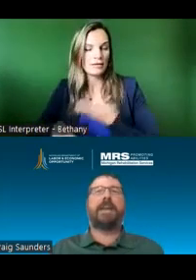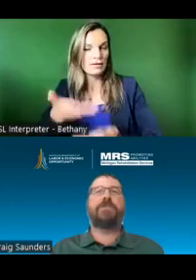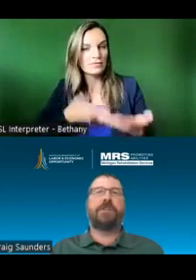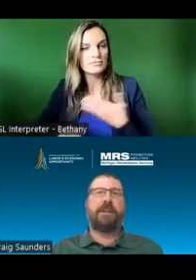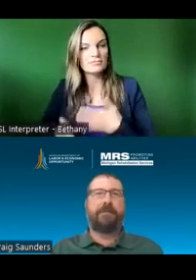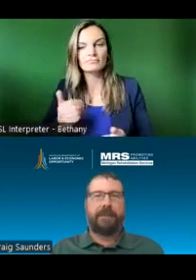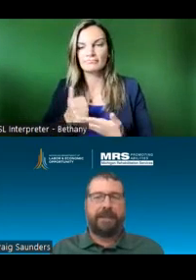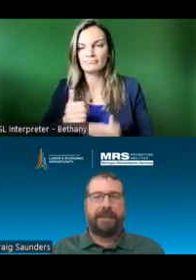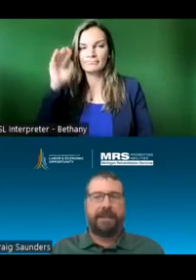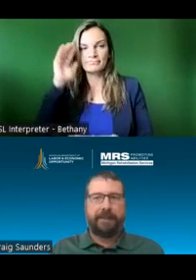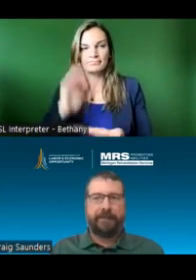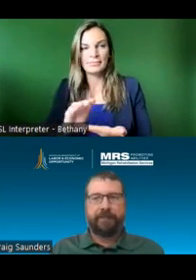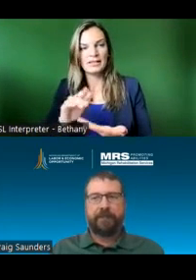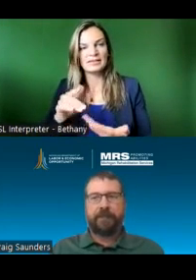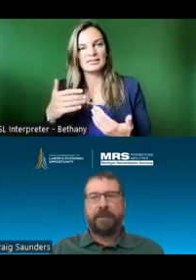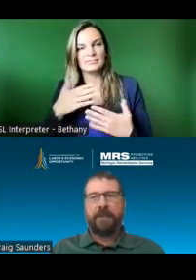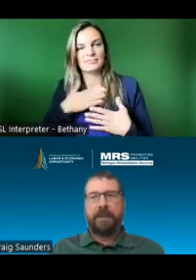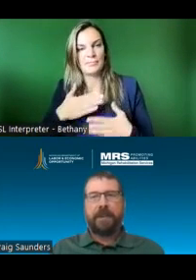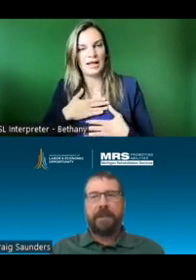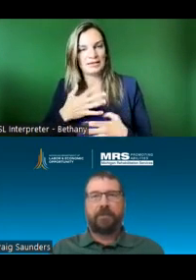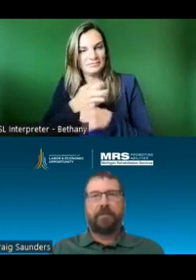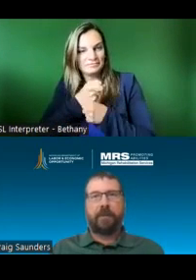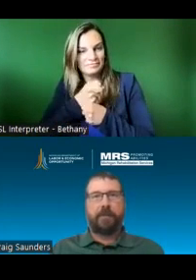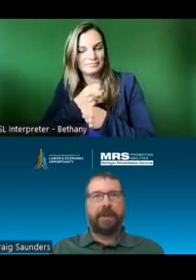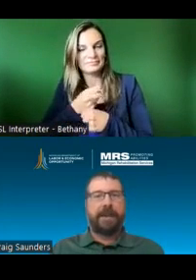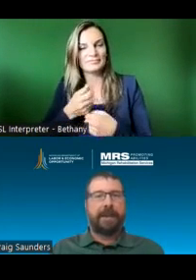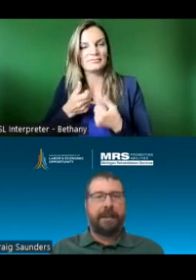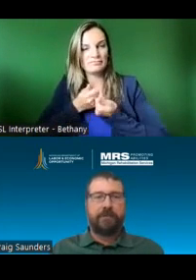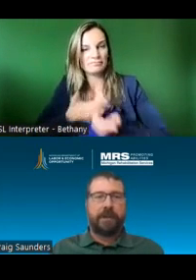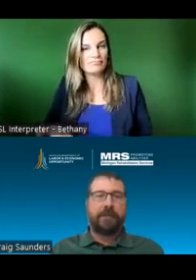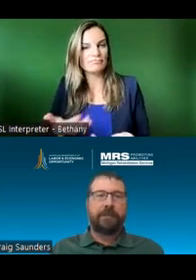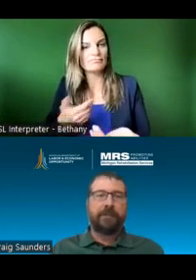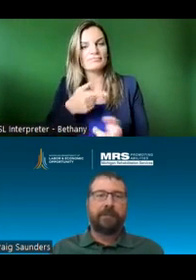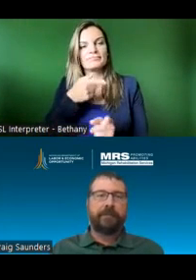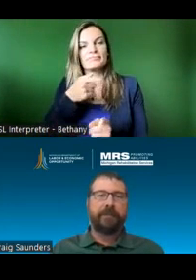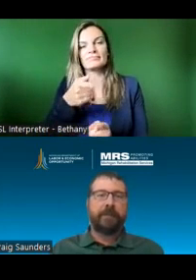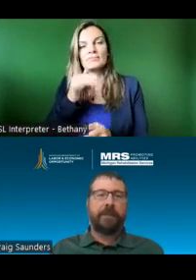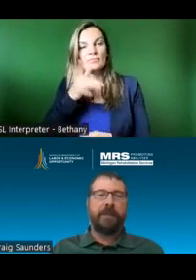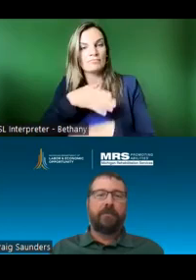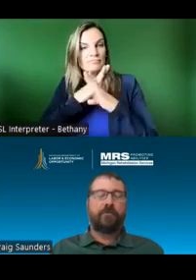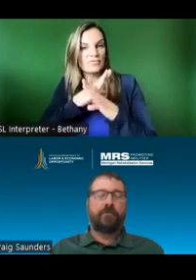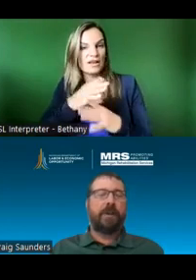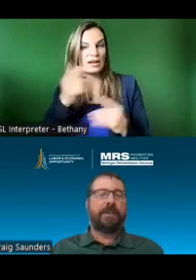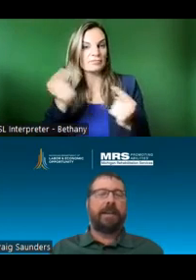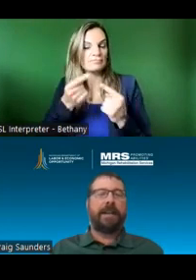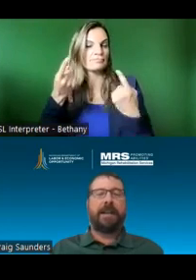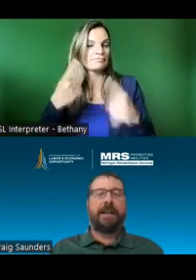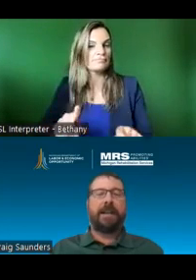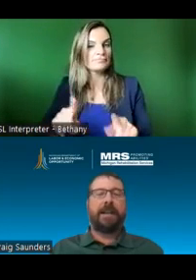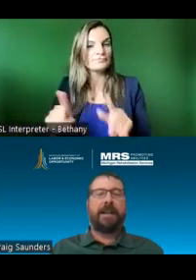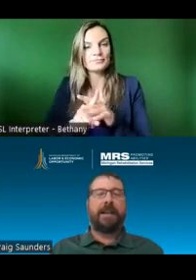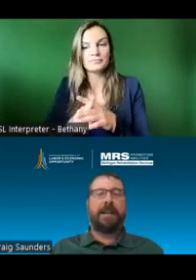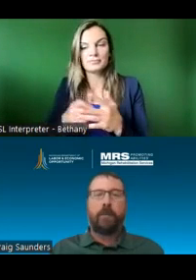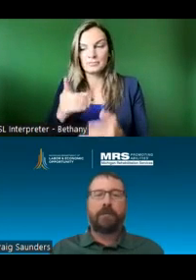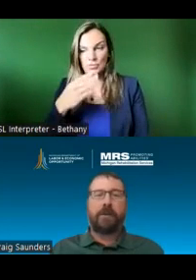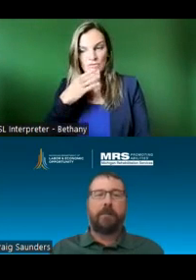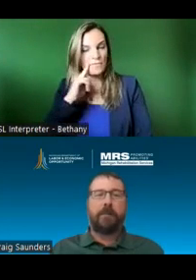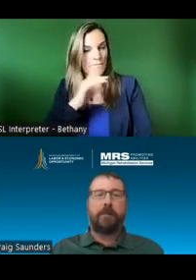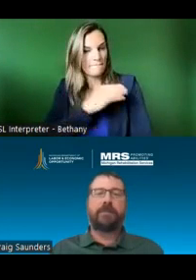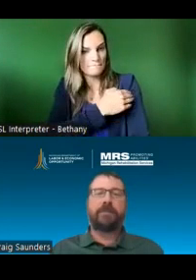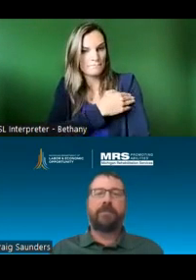reduce tension and fatigue. It's good for preventing injuries, strengthening our bones